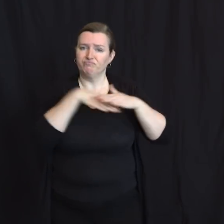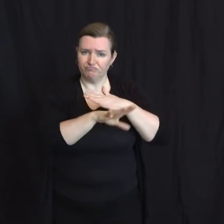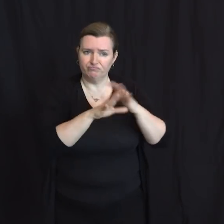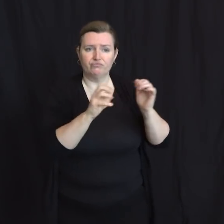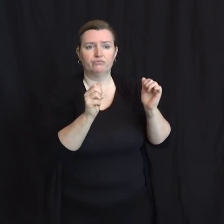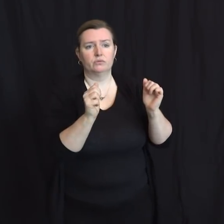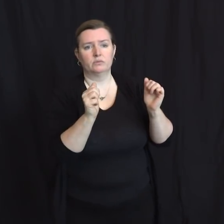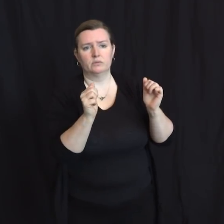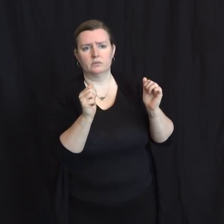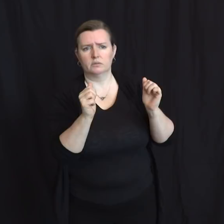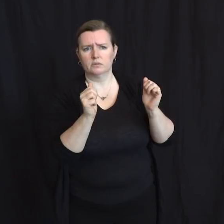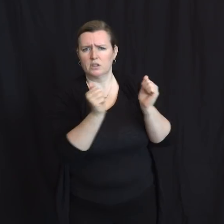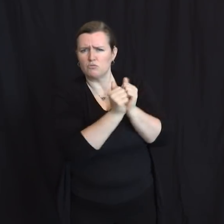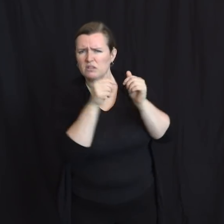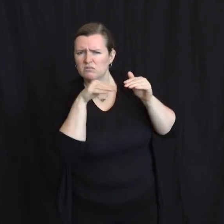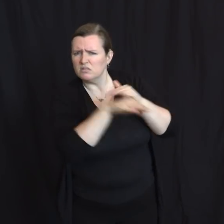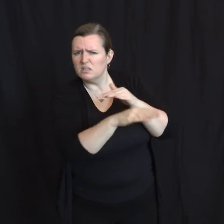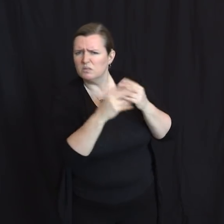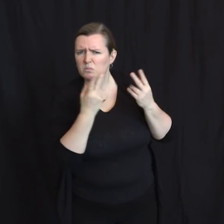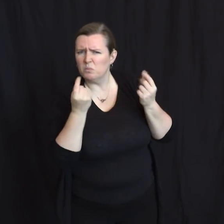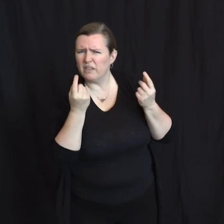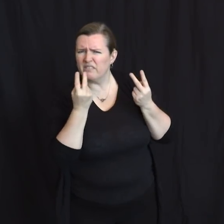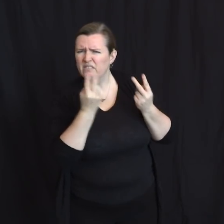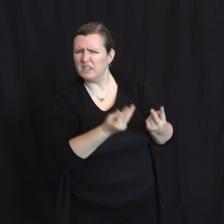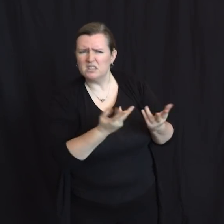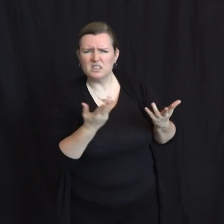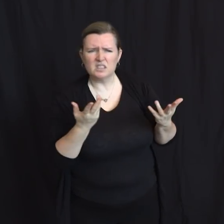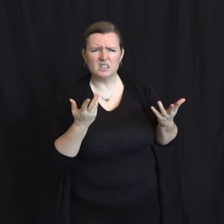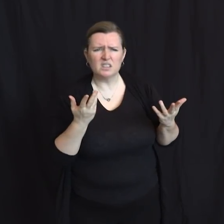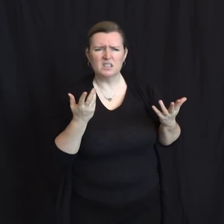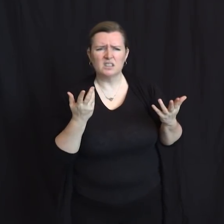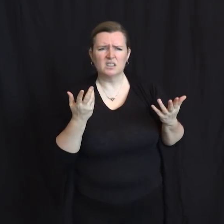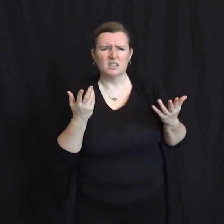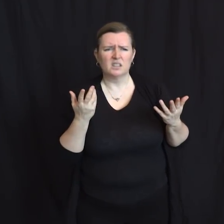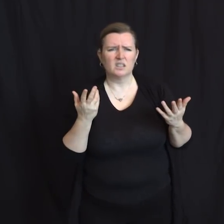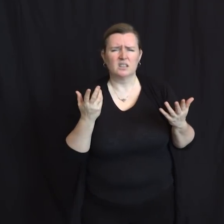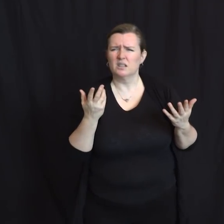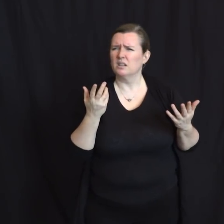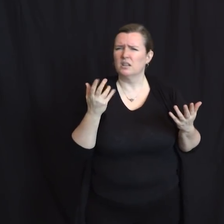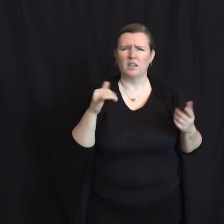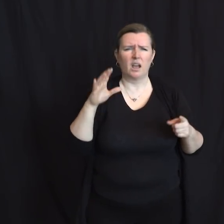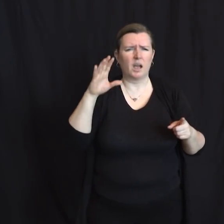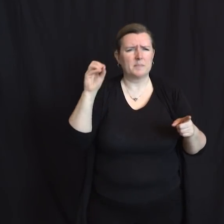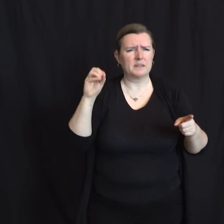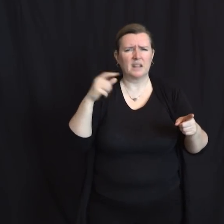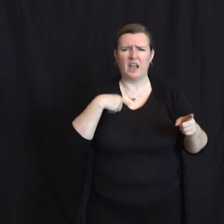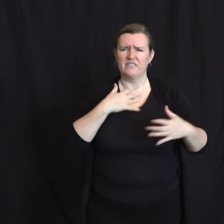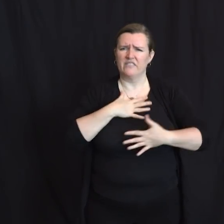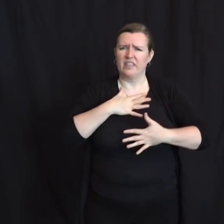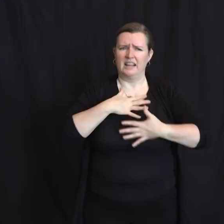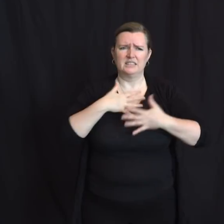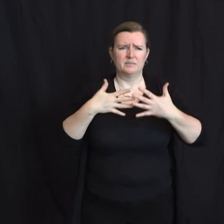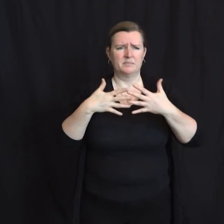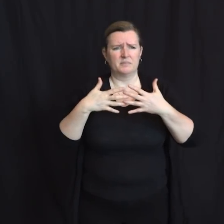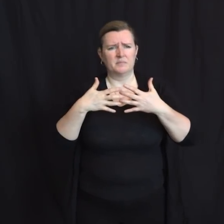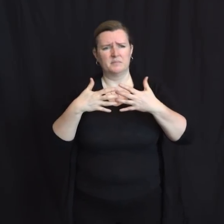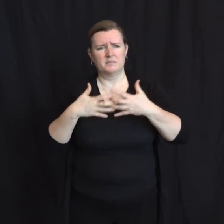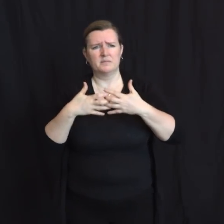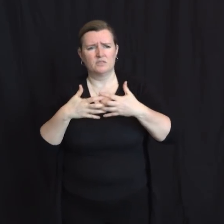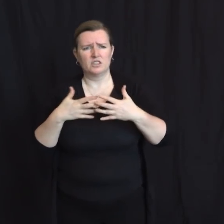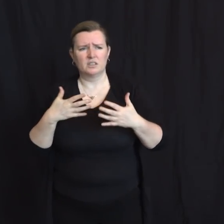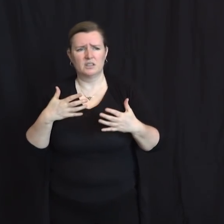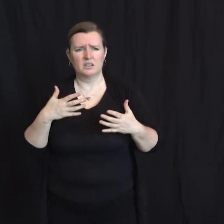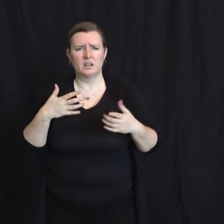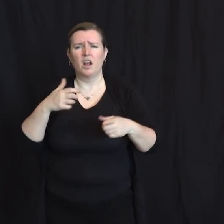seeing there, specifically a company that may have had ventilators in a warehouse and another company that